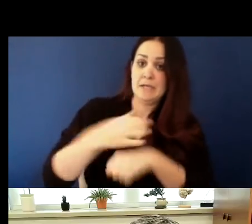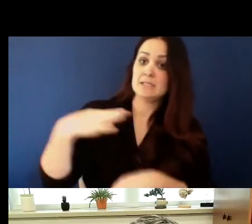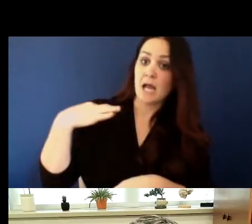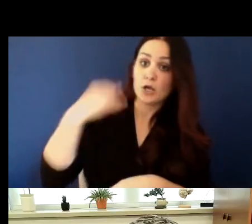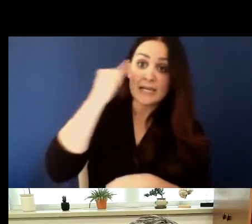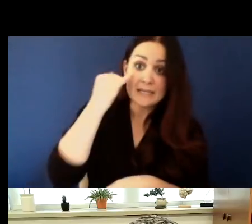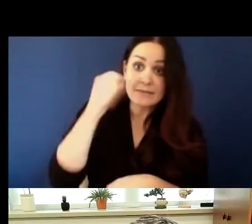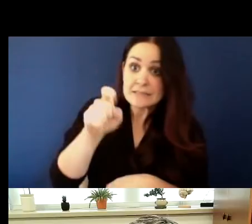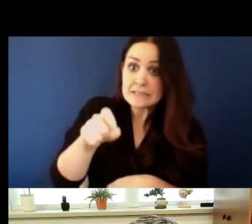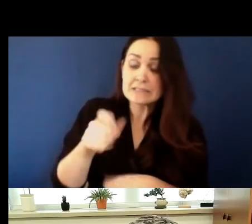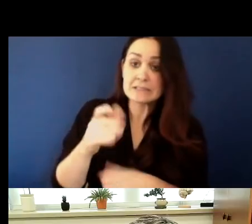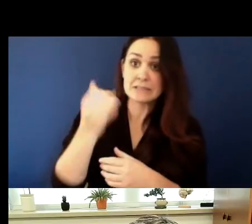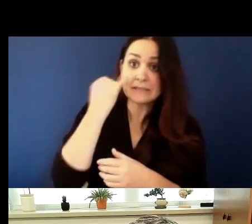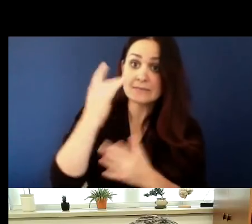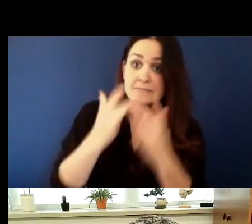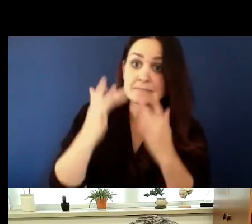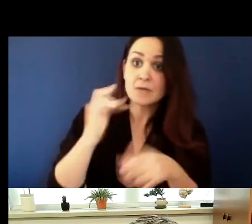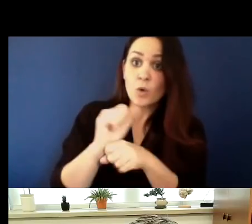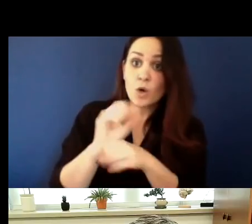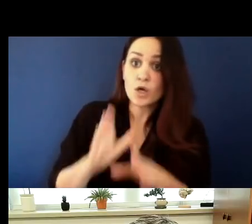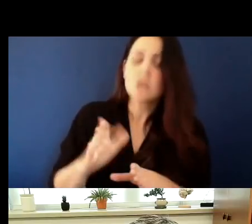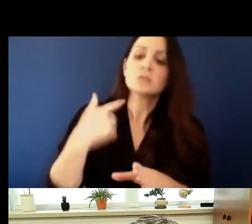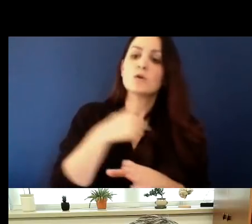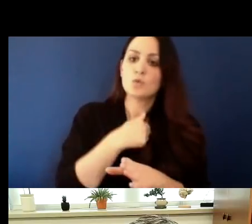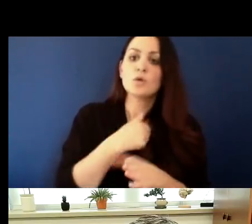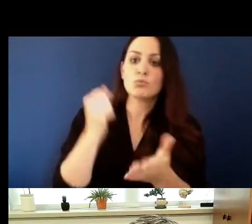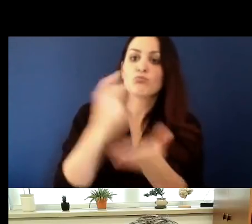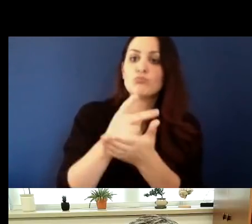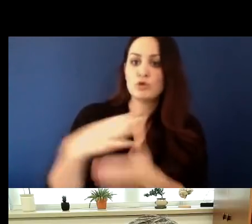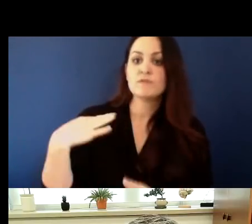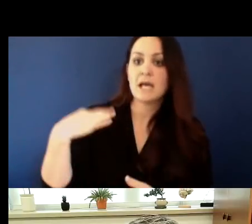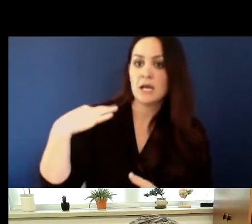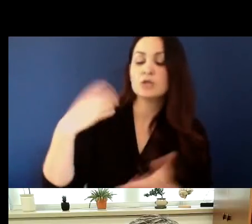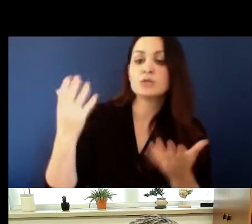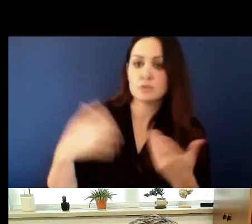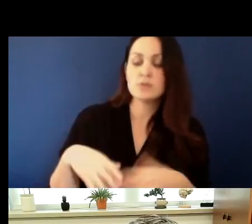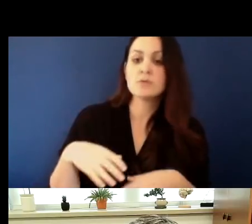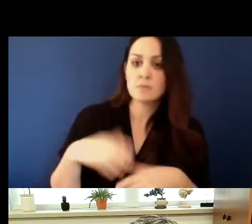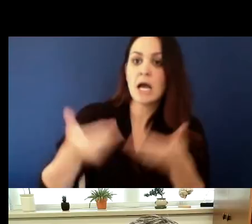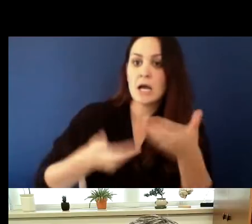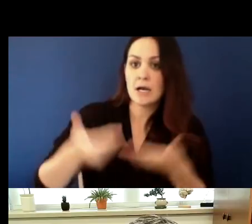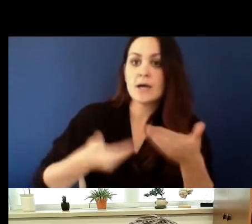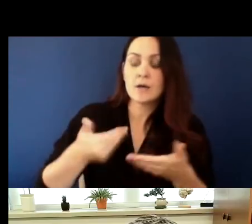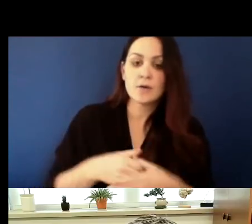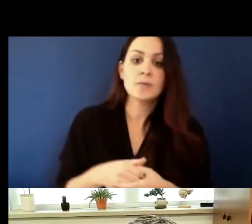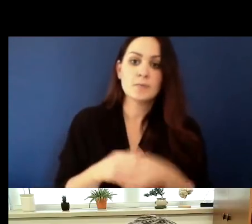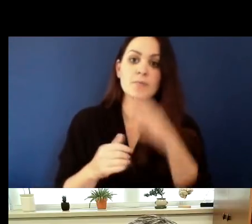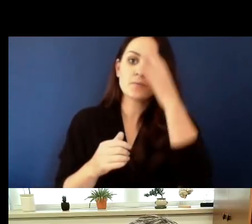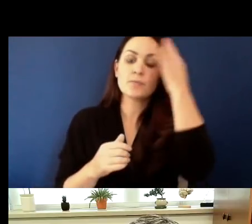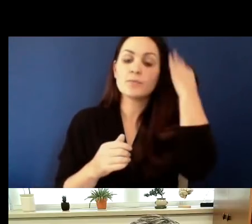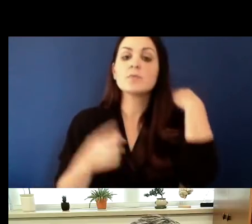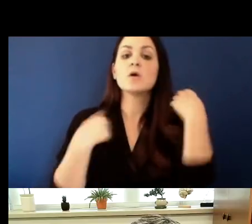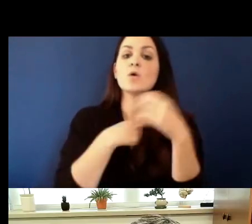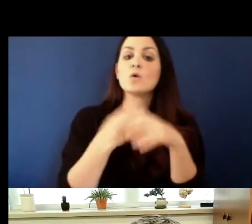and shortages. We're pleased to report that this is already ongoing in all clinical and patient support areas. We're using